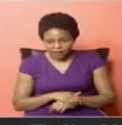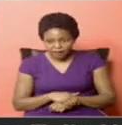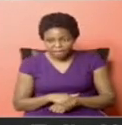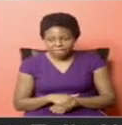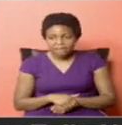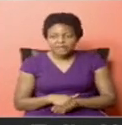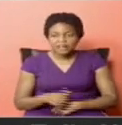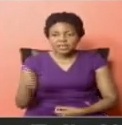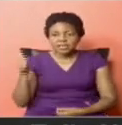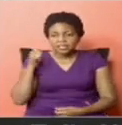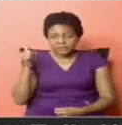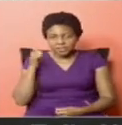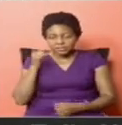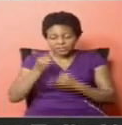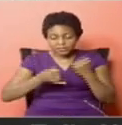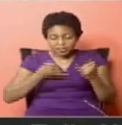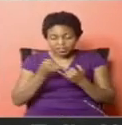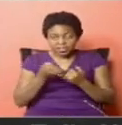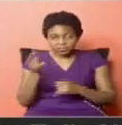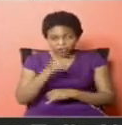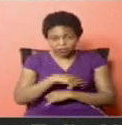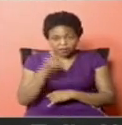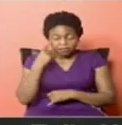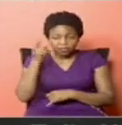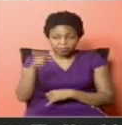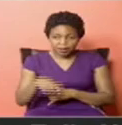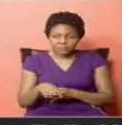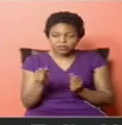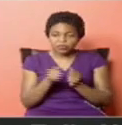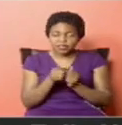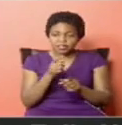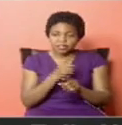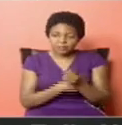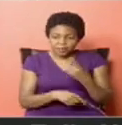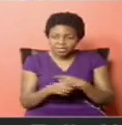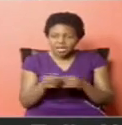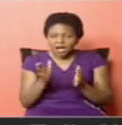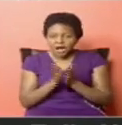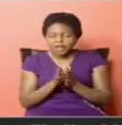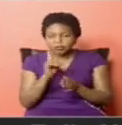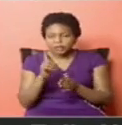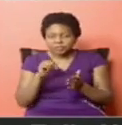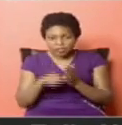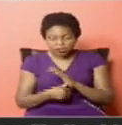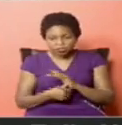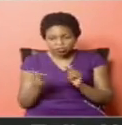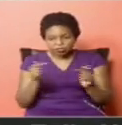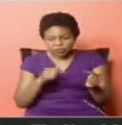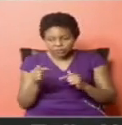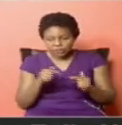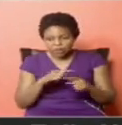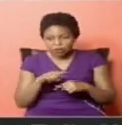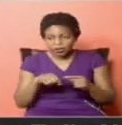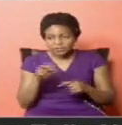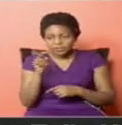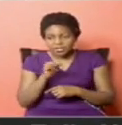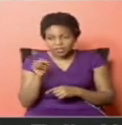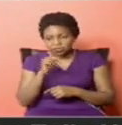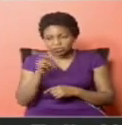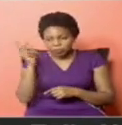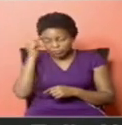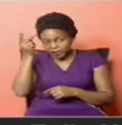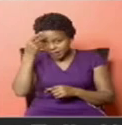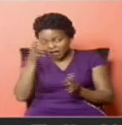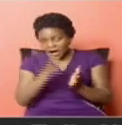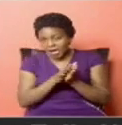Yesterday was the International Day for People with Disabilities. Among the issues raised was the national policy and the law for